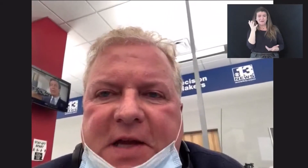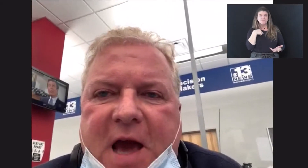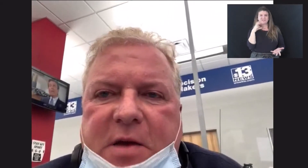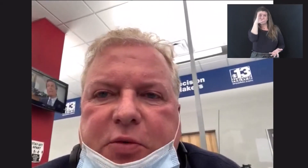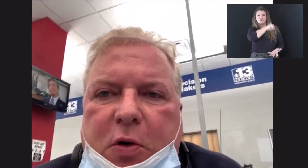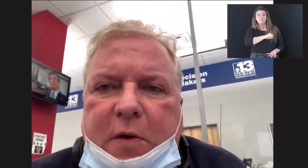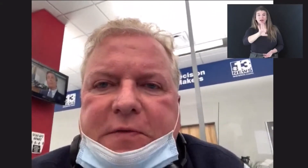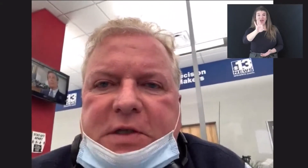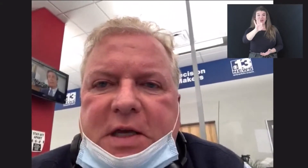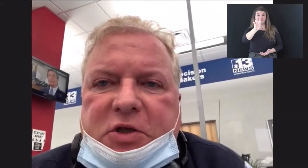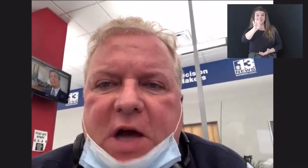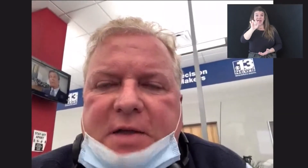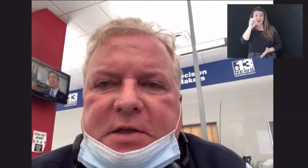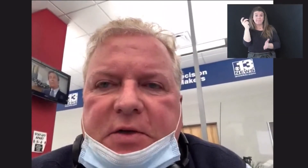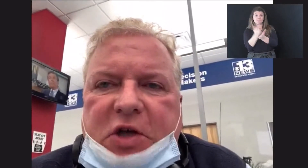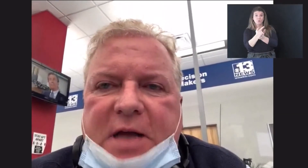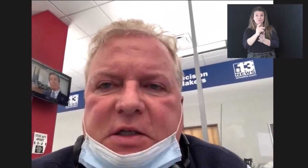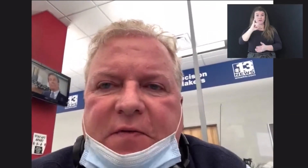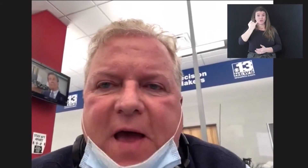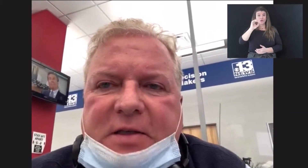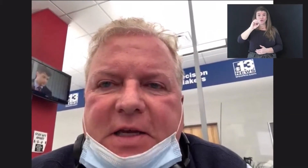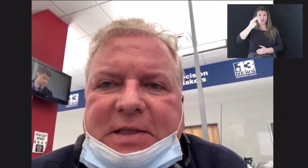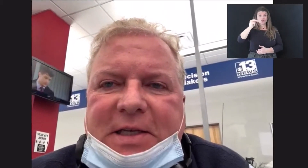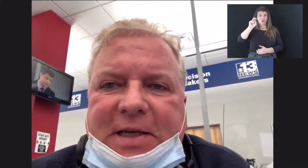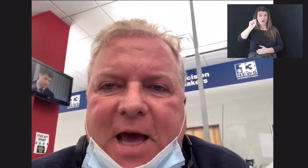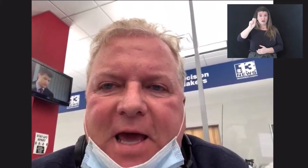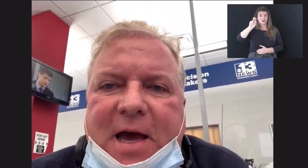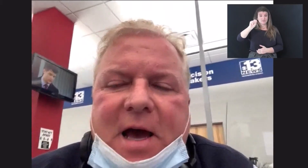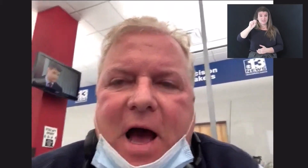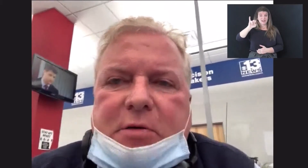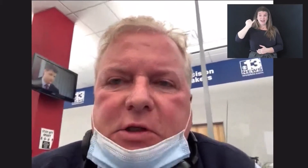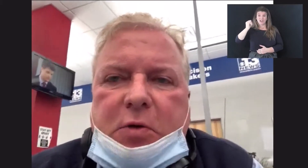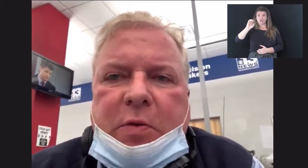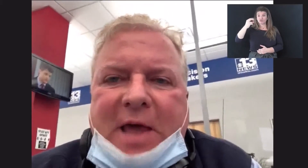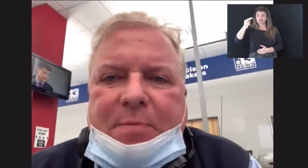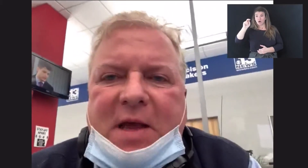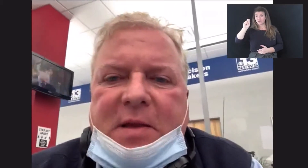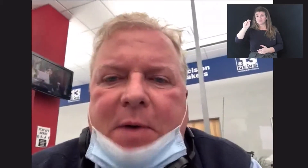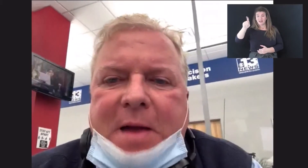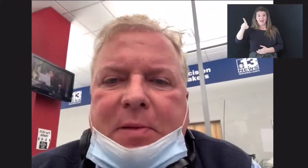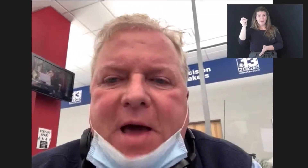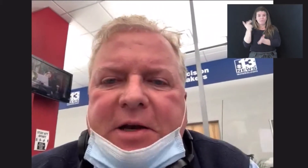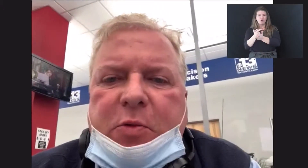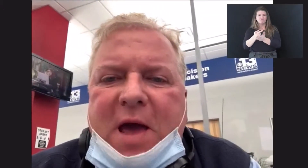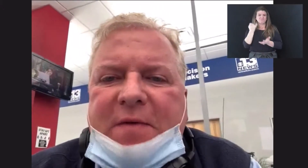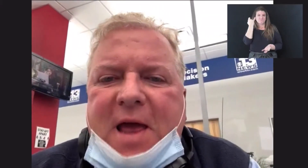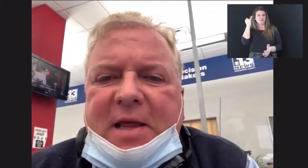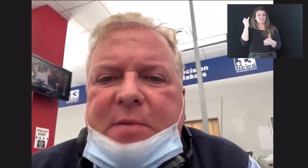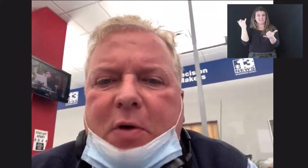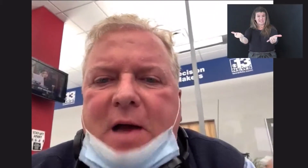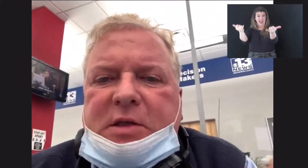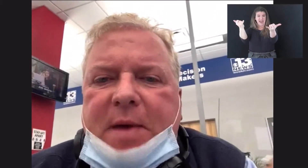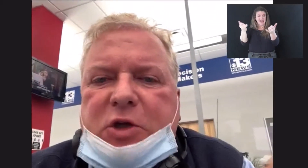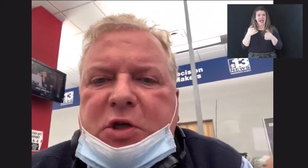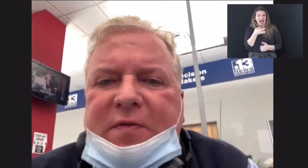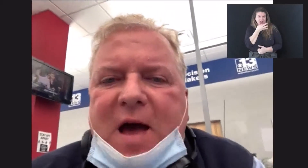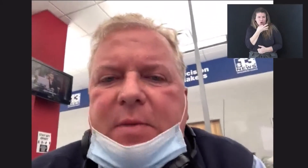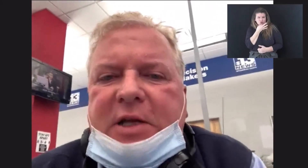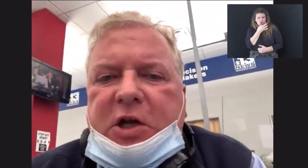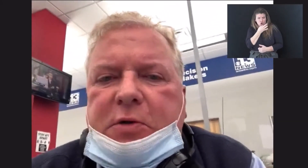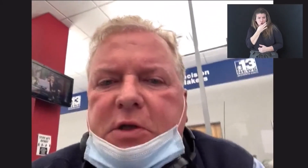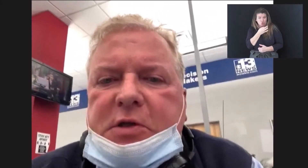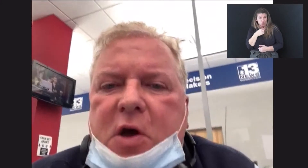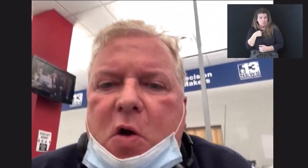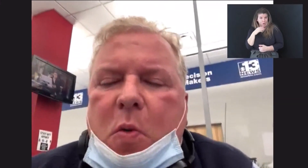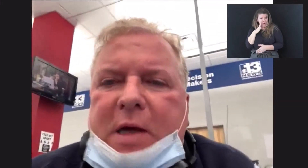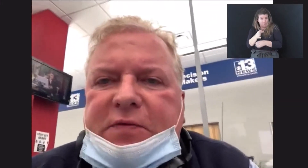the FDA approves the Johnson & Johnson vaccine today. How soon would that be in the pipeline, and do we have any approximation of how